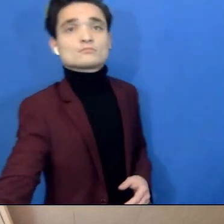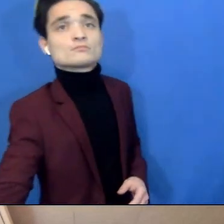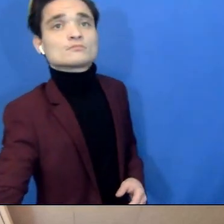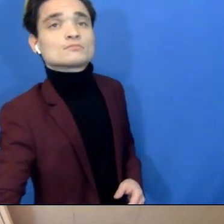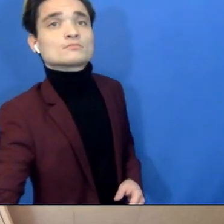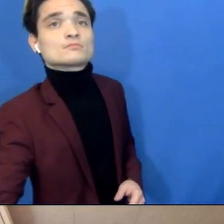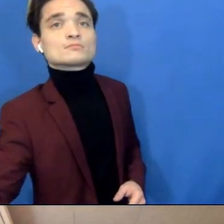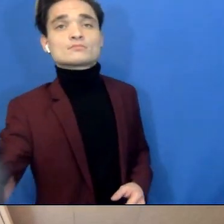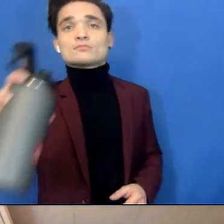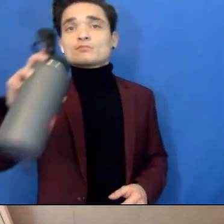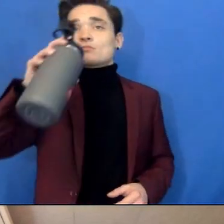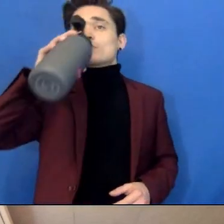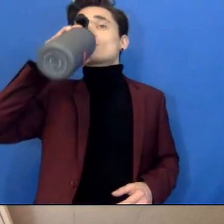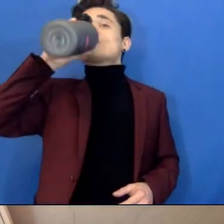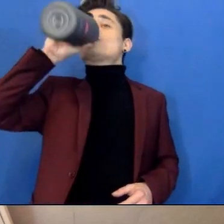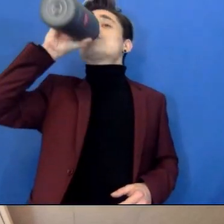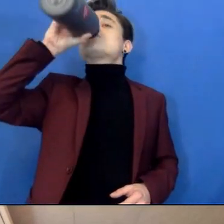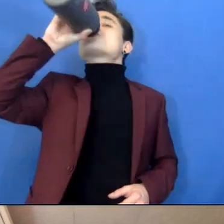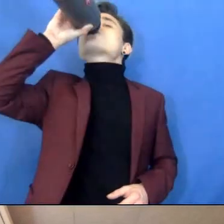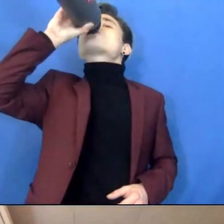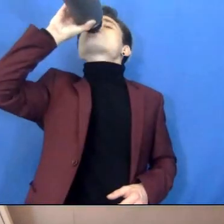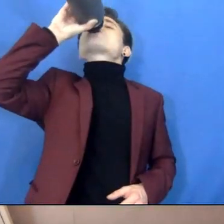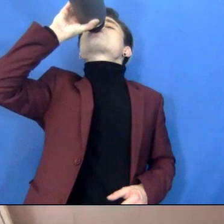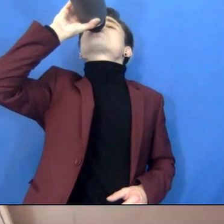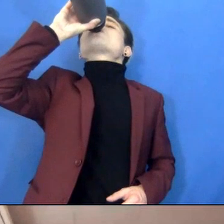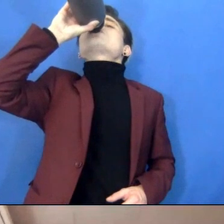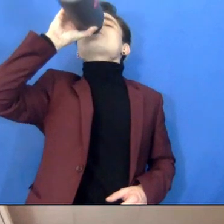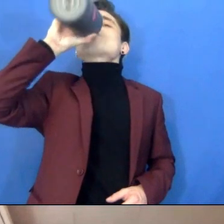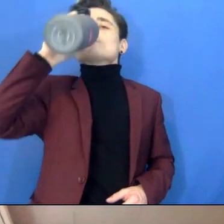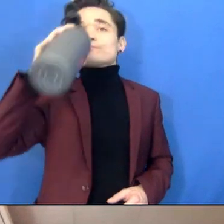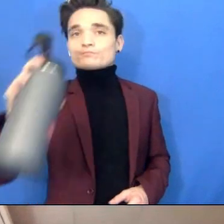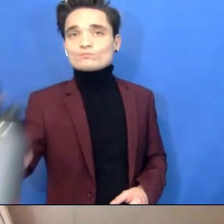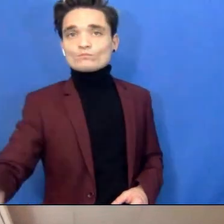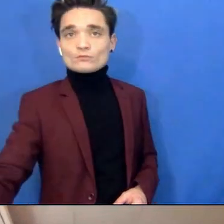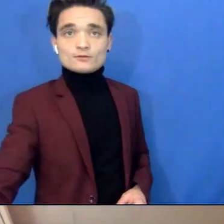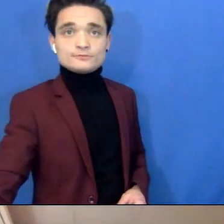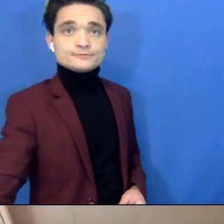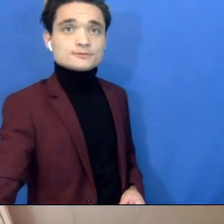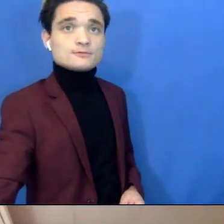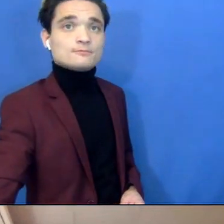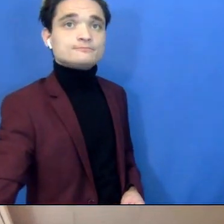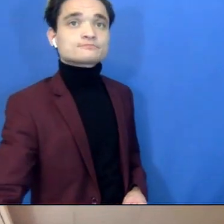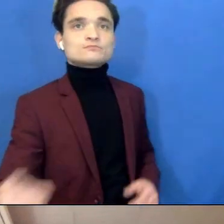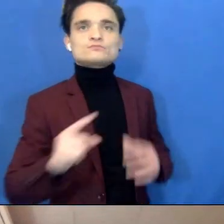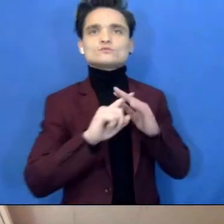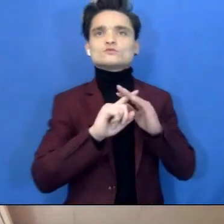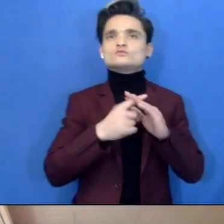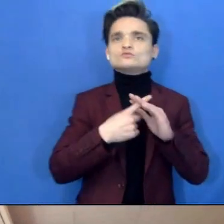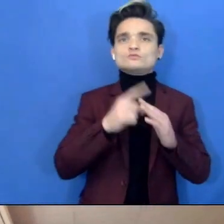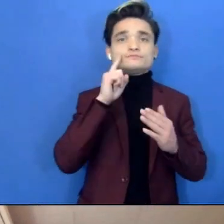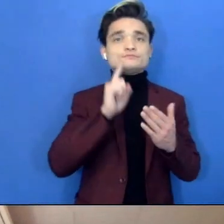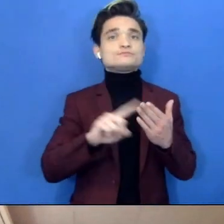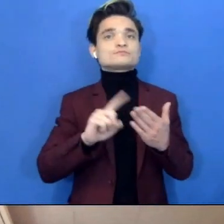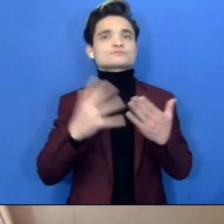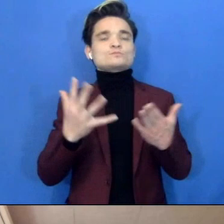I started kind of researching what was happening to me as I improvise in English or French or any